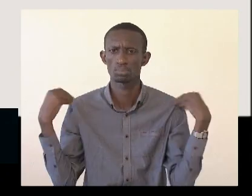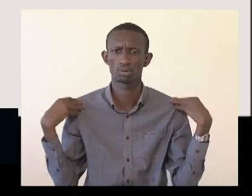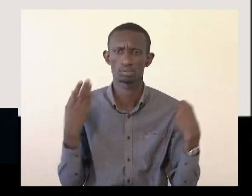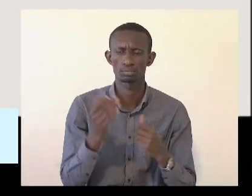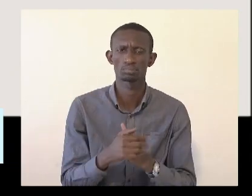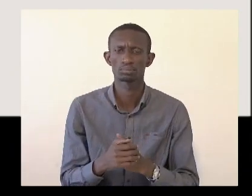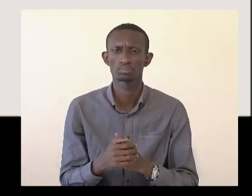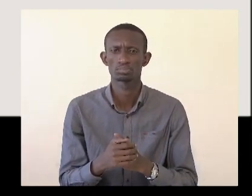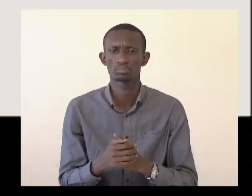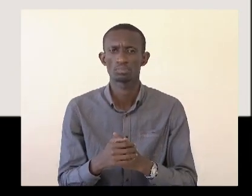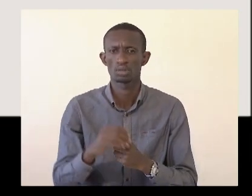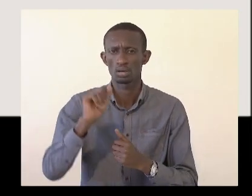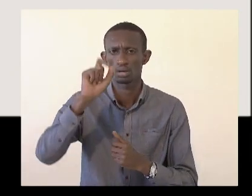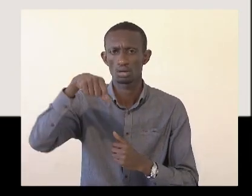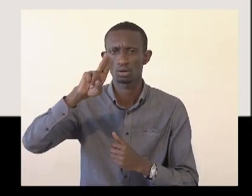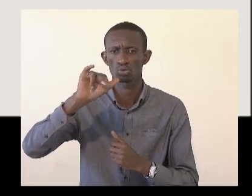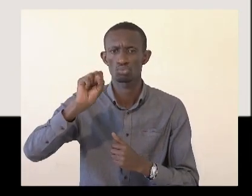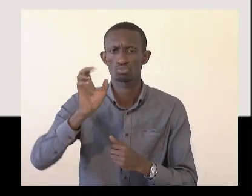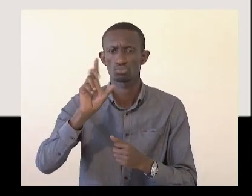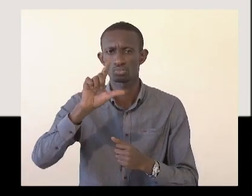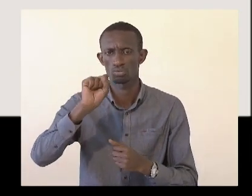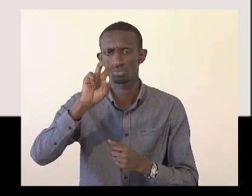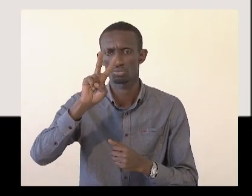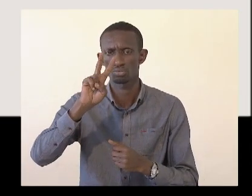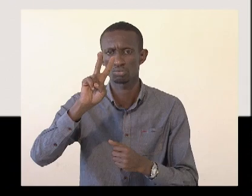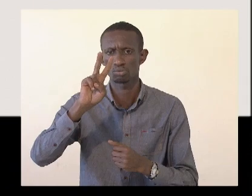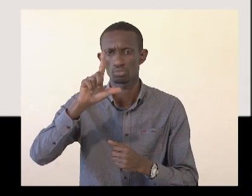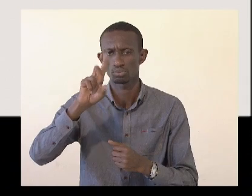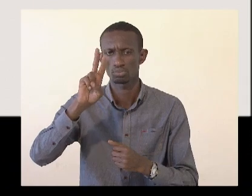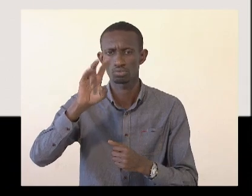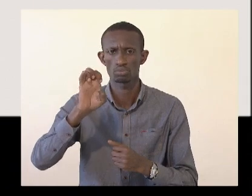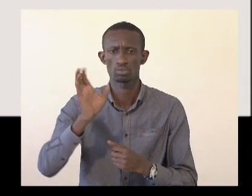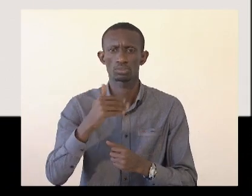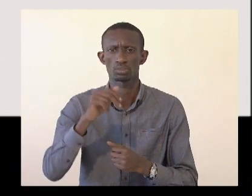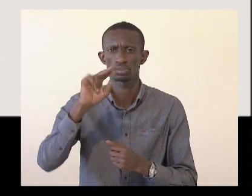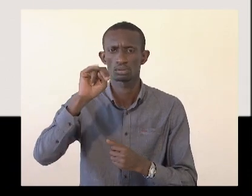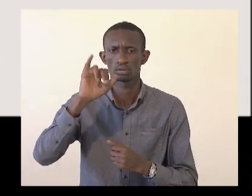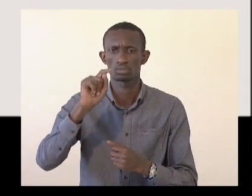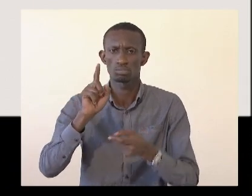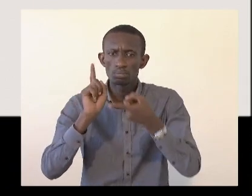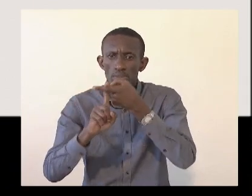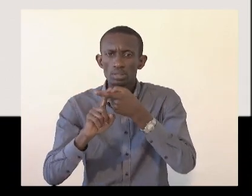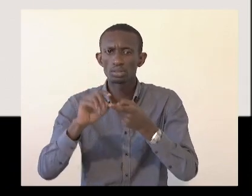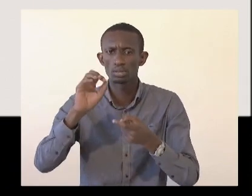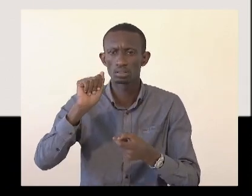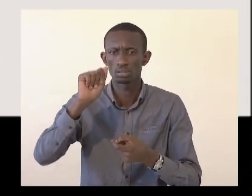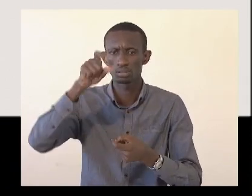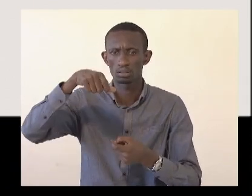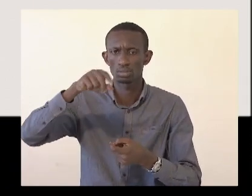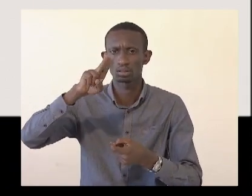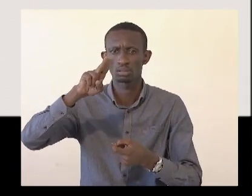silver nitrate plus aqueous sodium chloride, and number 2 it is aqueous lead nitrate plus potassium